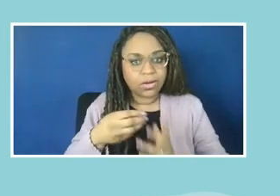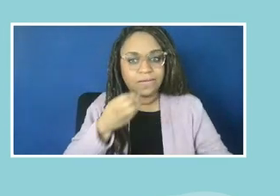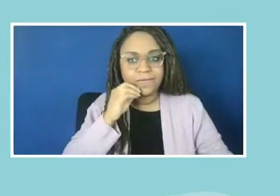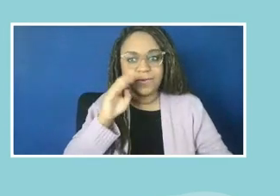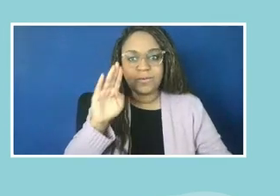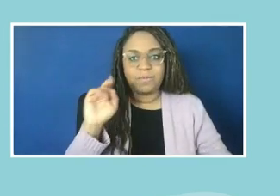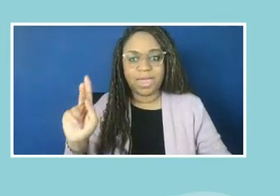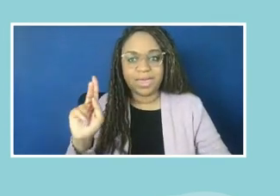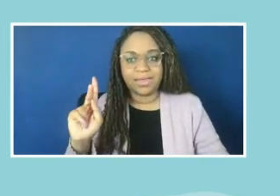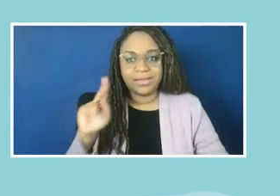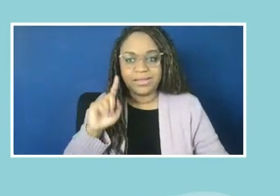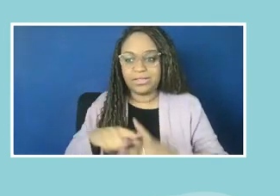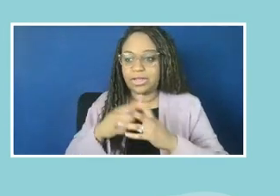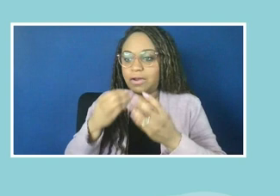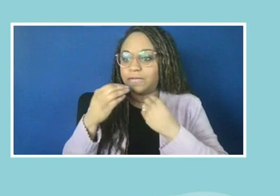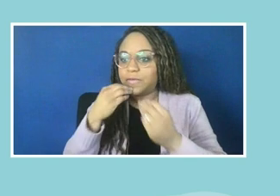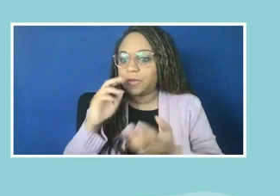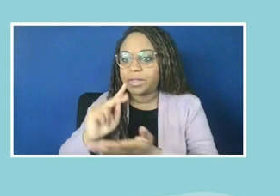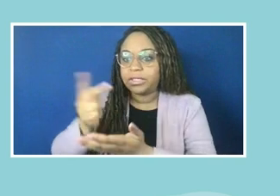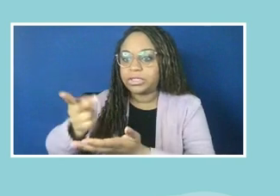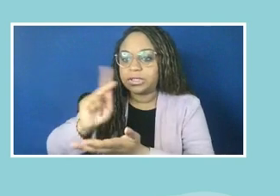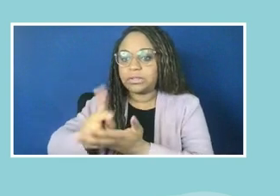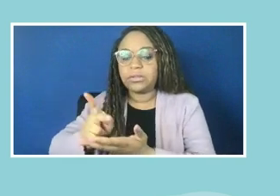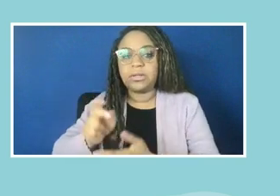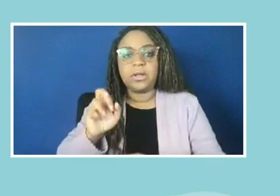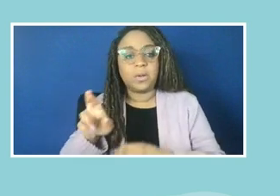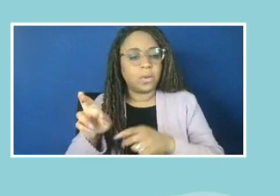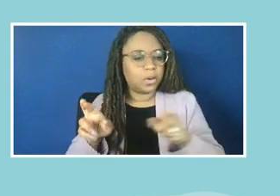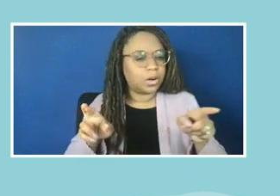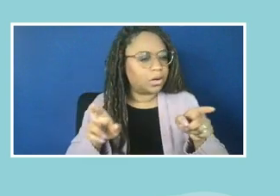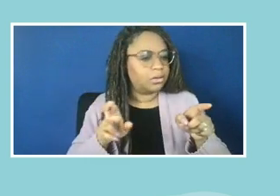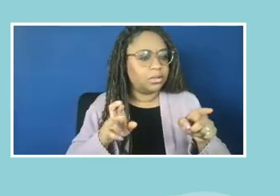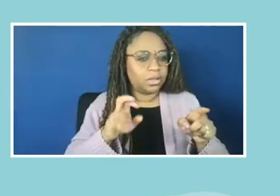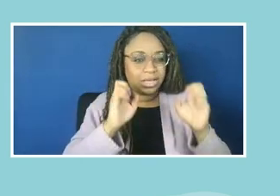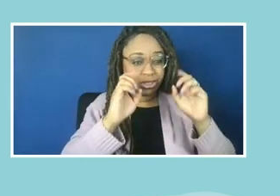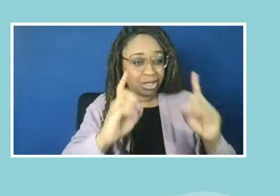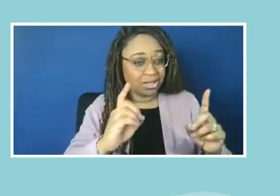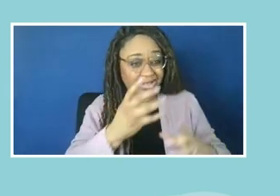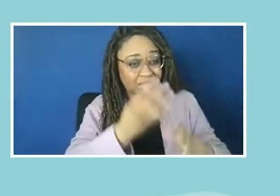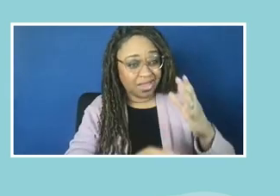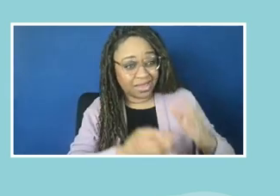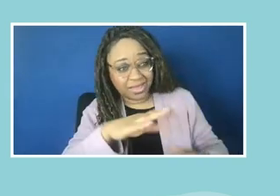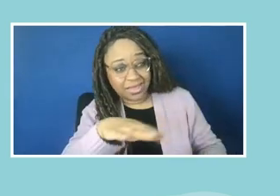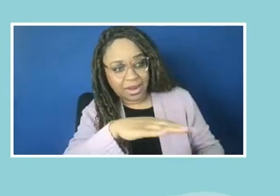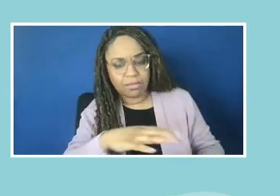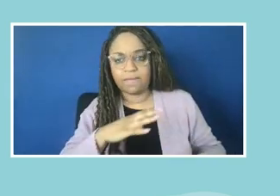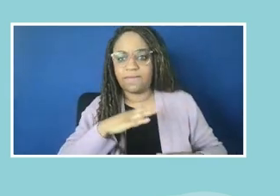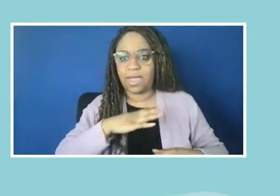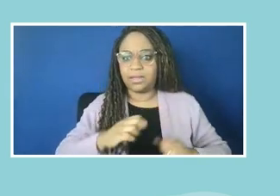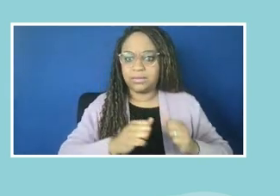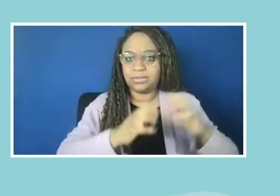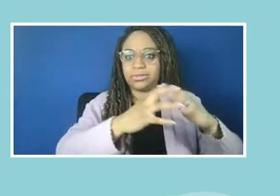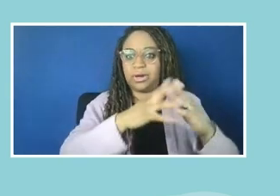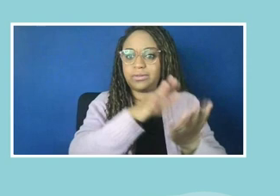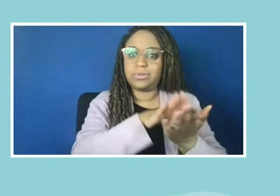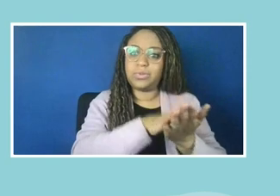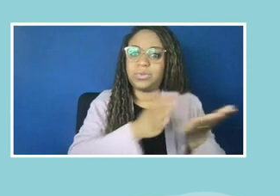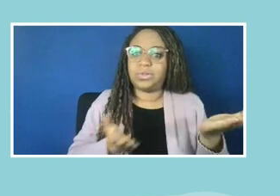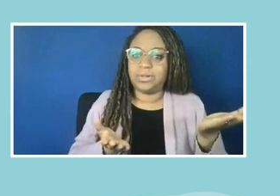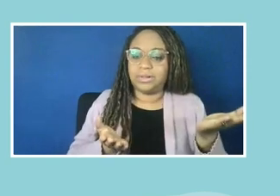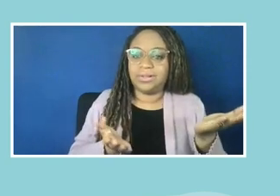that education is lacking in an area, start a school, you know. These are the things, these are the ways you build